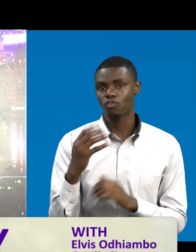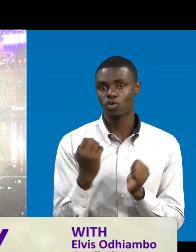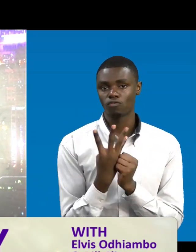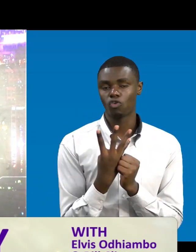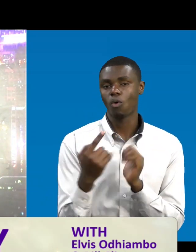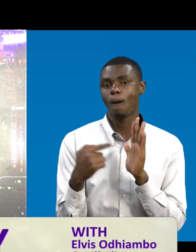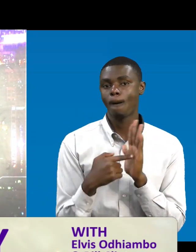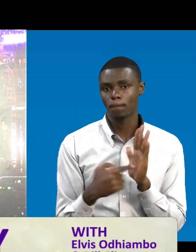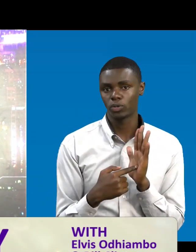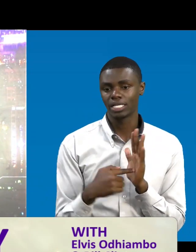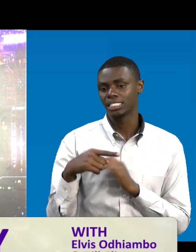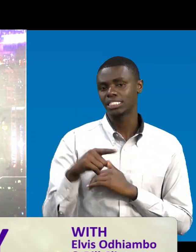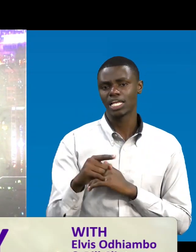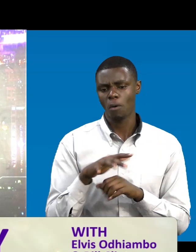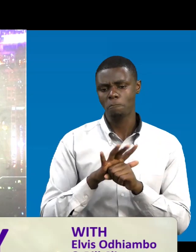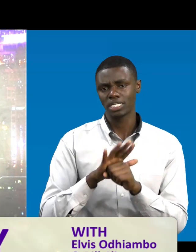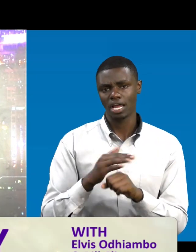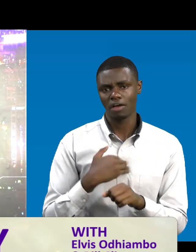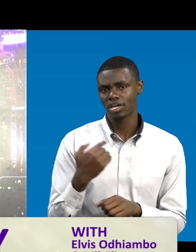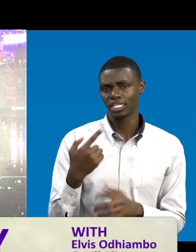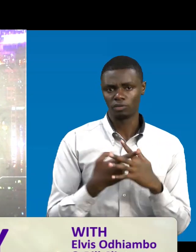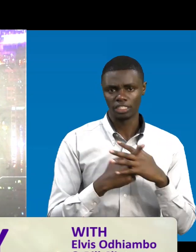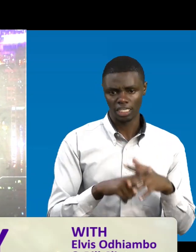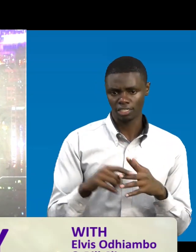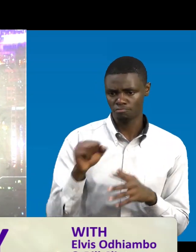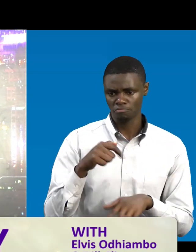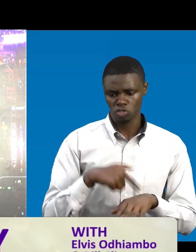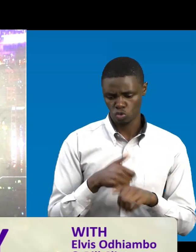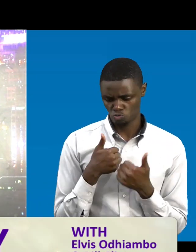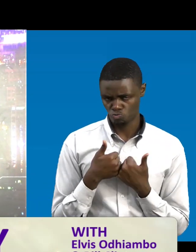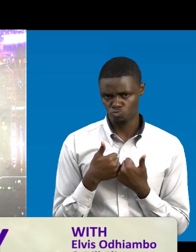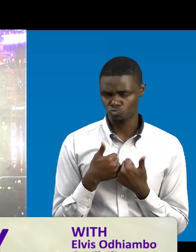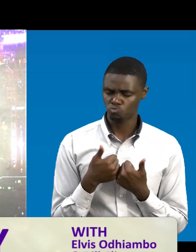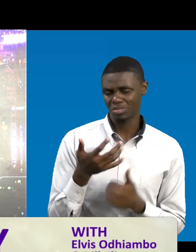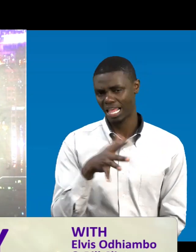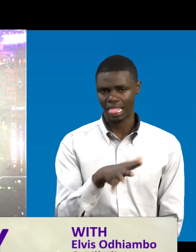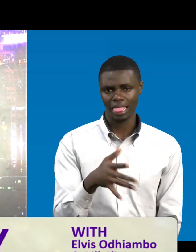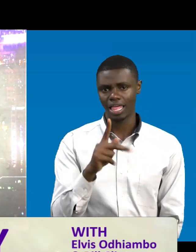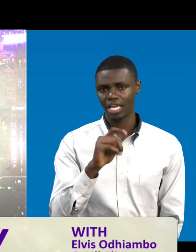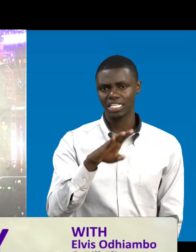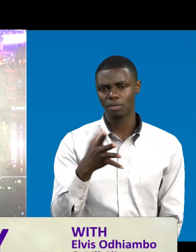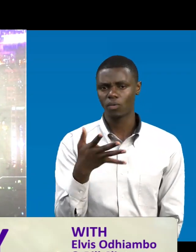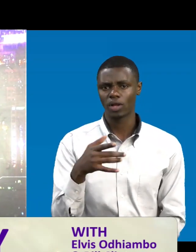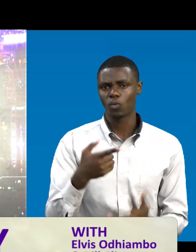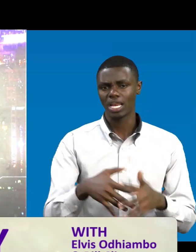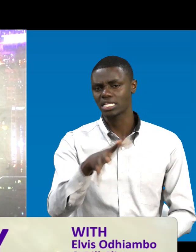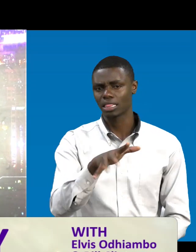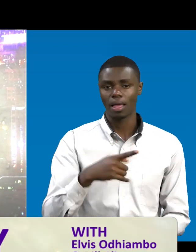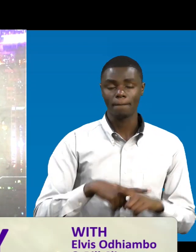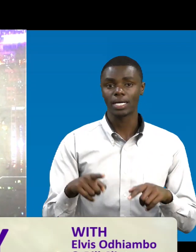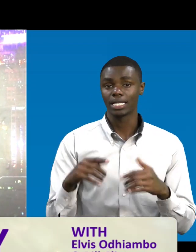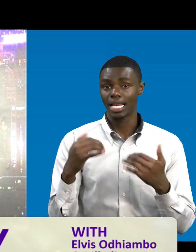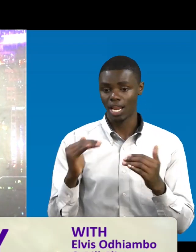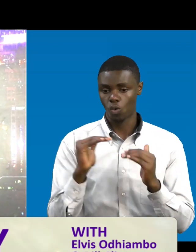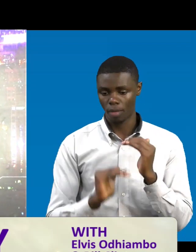points. So they had pressure. They started off the season quite really not on a good slate, that is KCB, but then again managed to catch